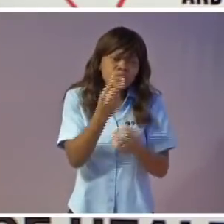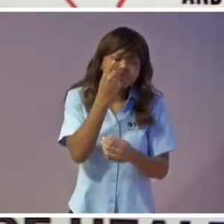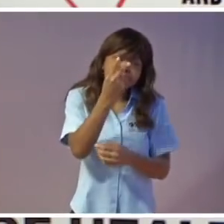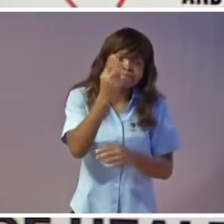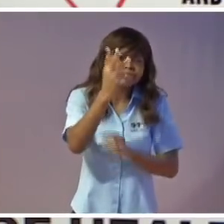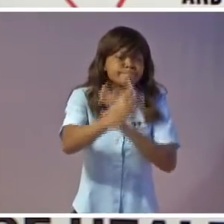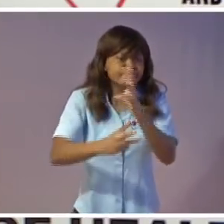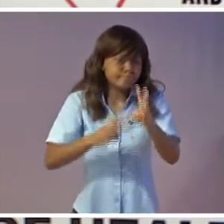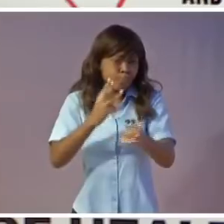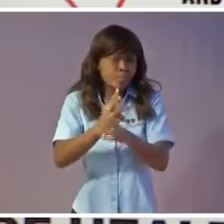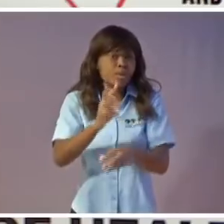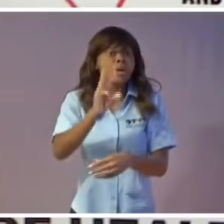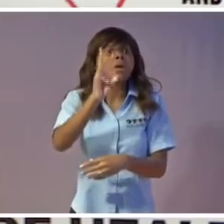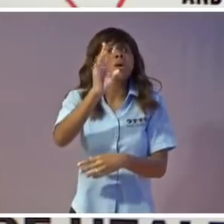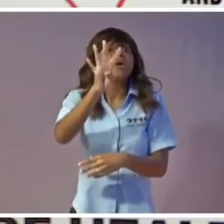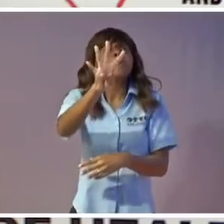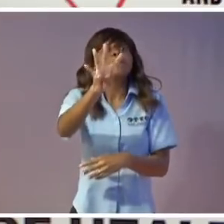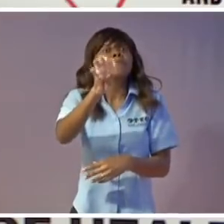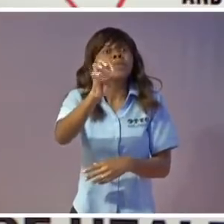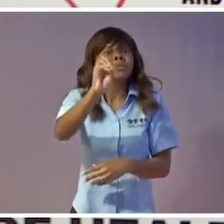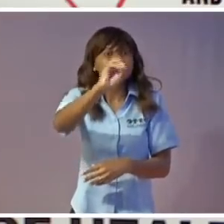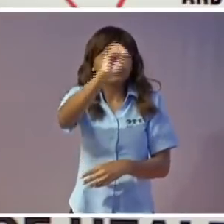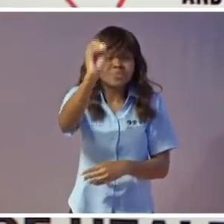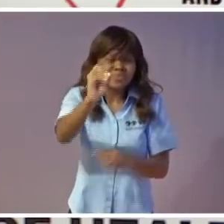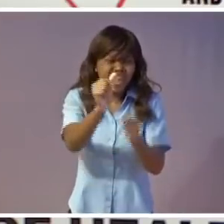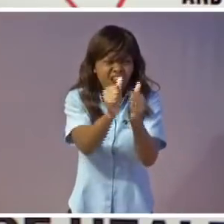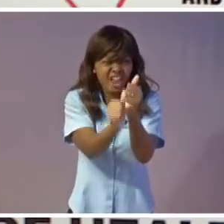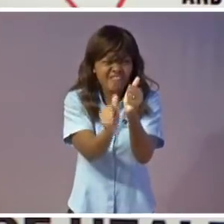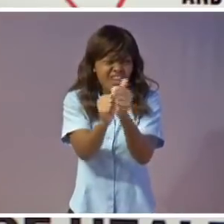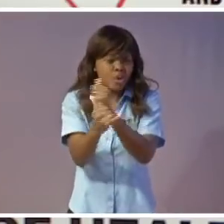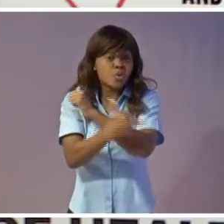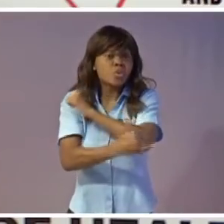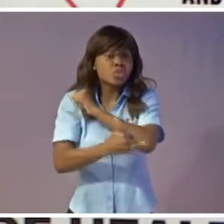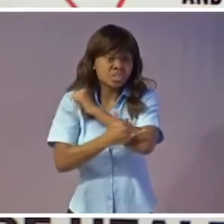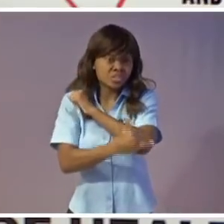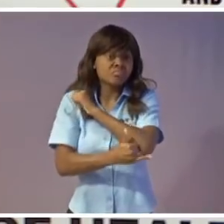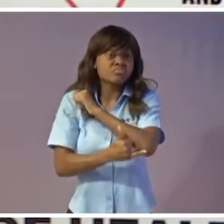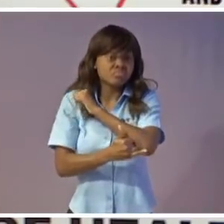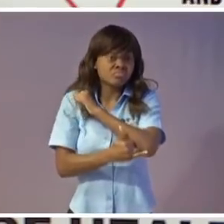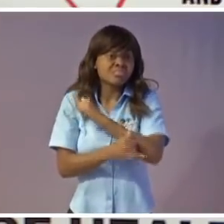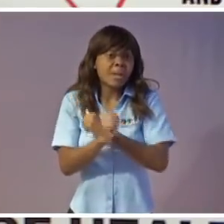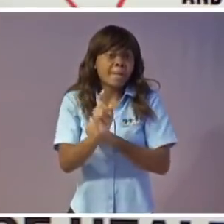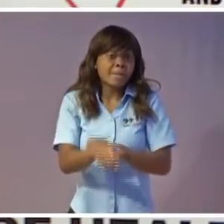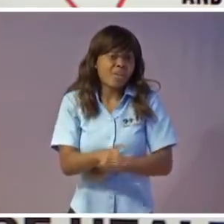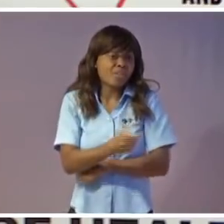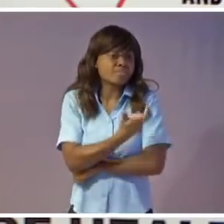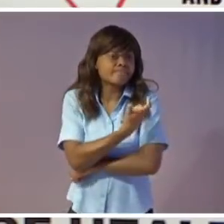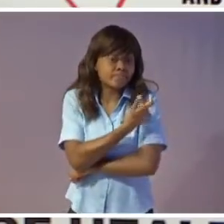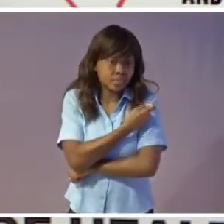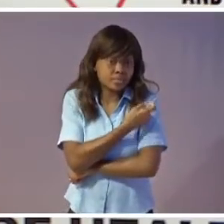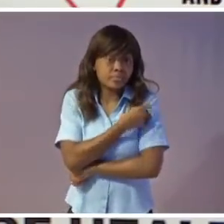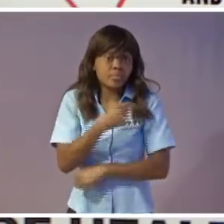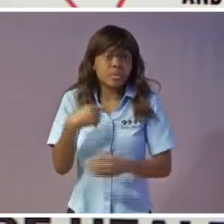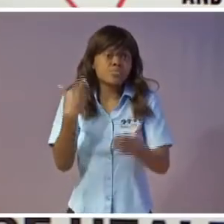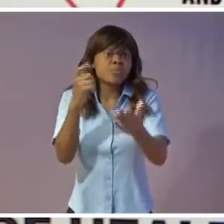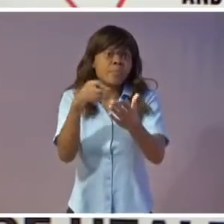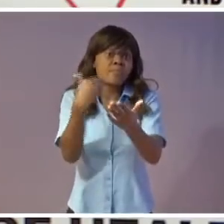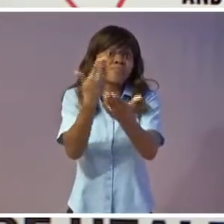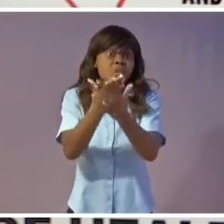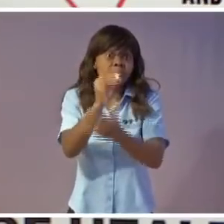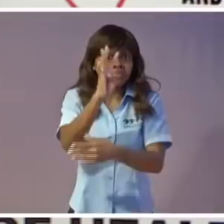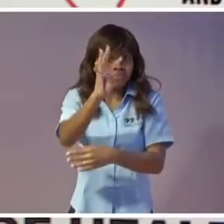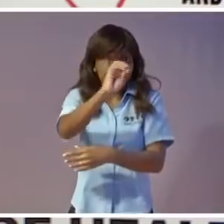2020. We had reached 40% in September, but as you know, we started to crawl. We are currently